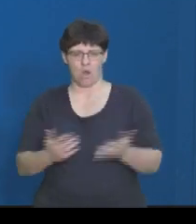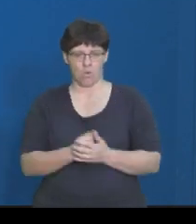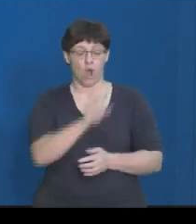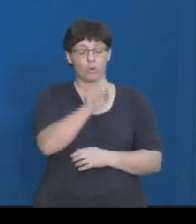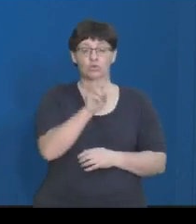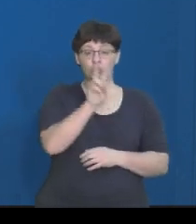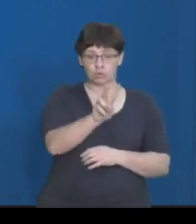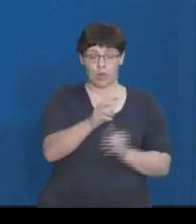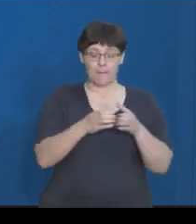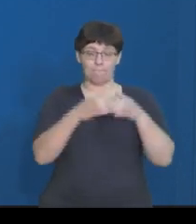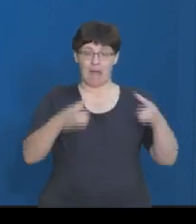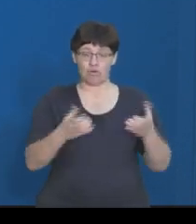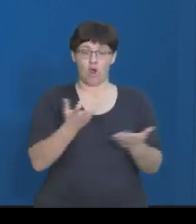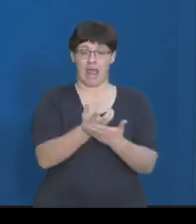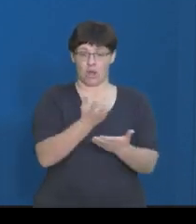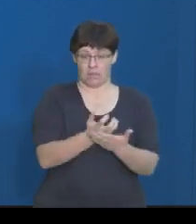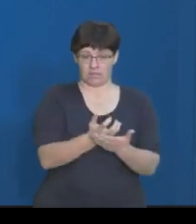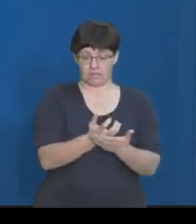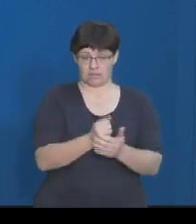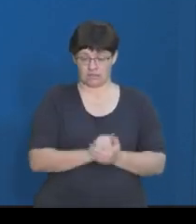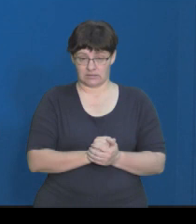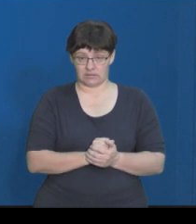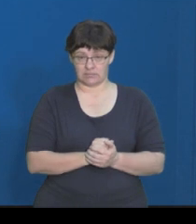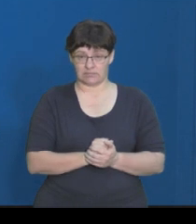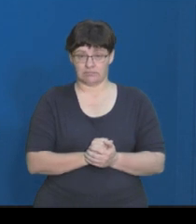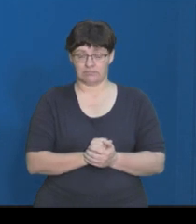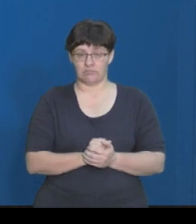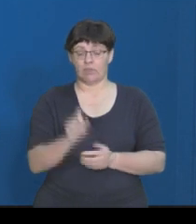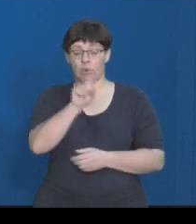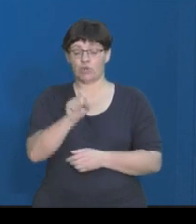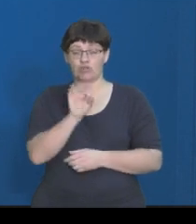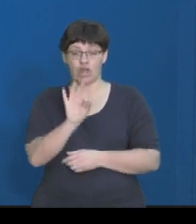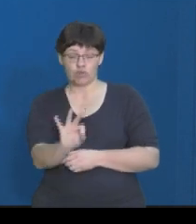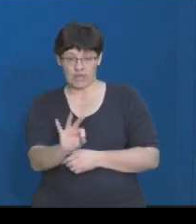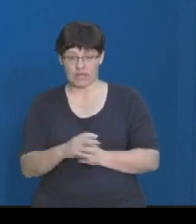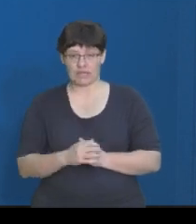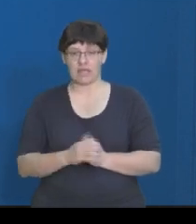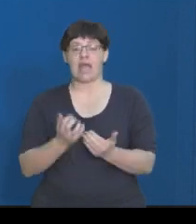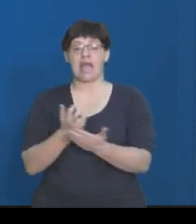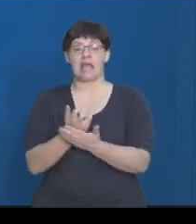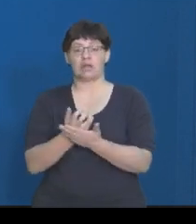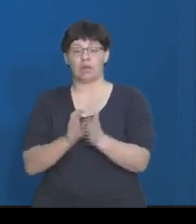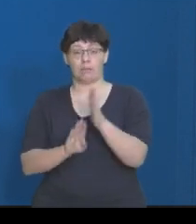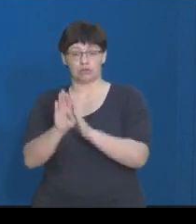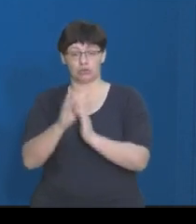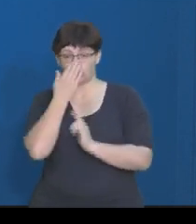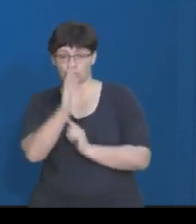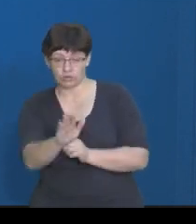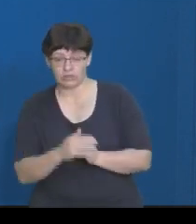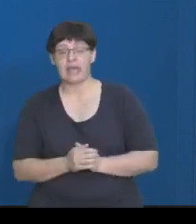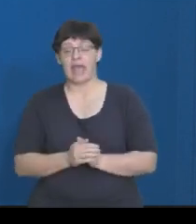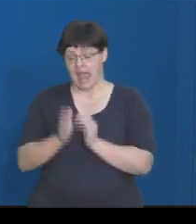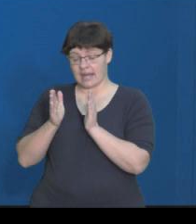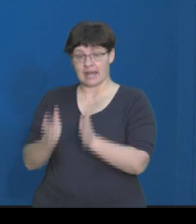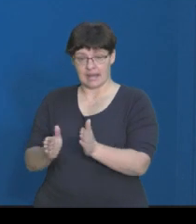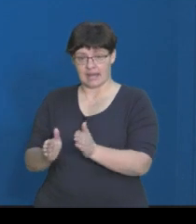your macroeconomics. Question 2 is macroeconomics. Your question 3 is economic pursuits. And then your